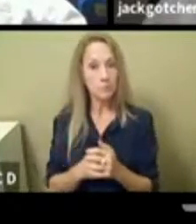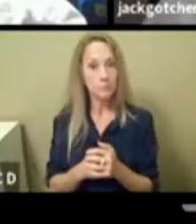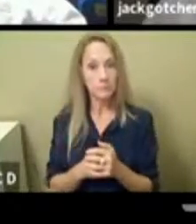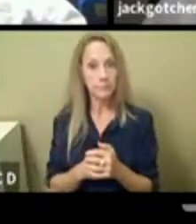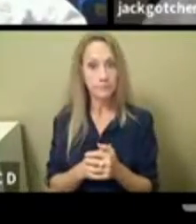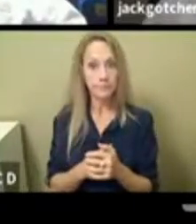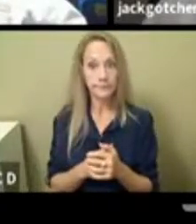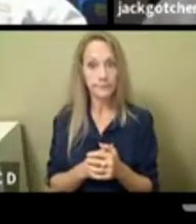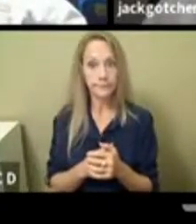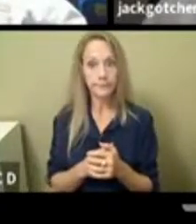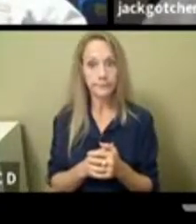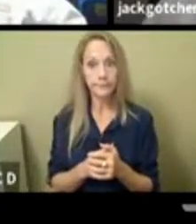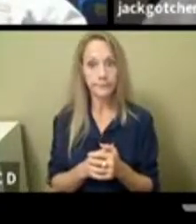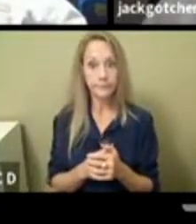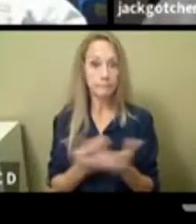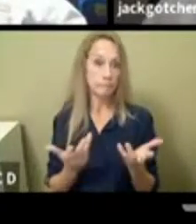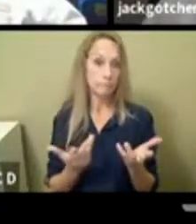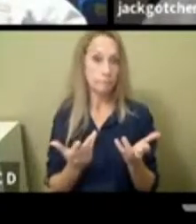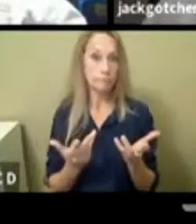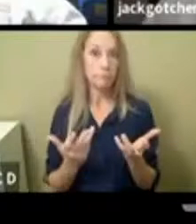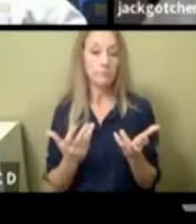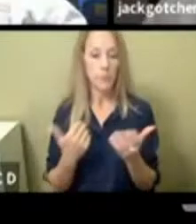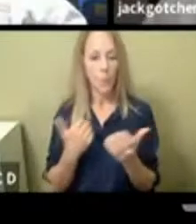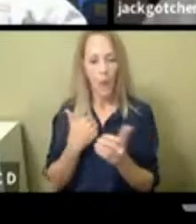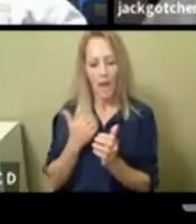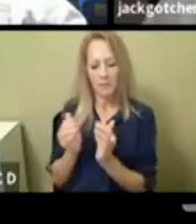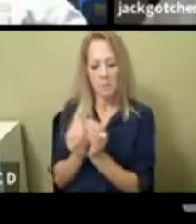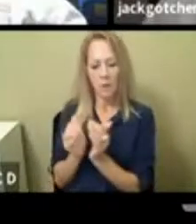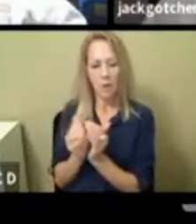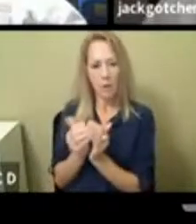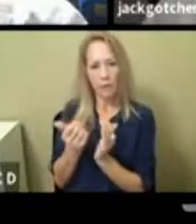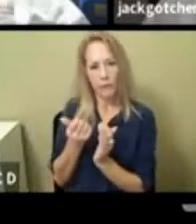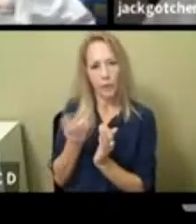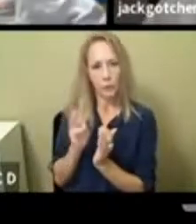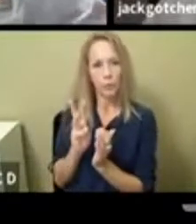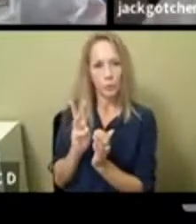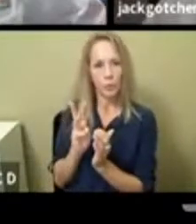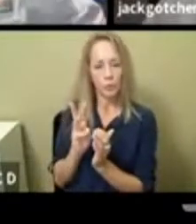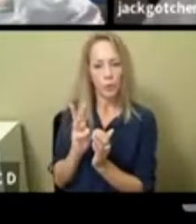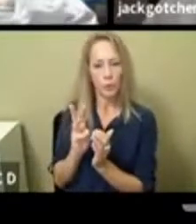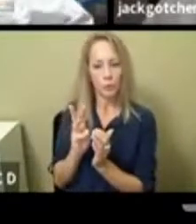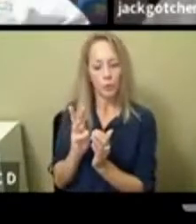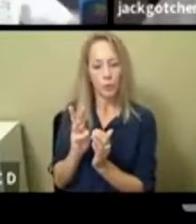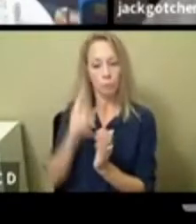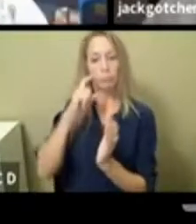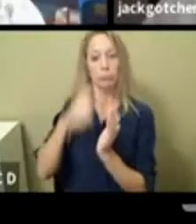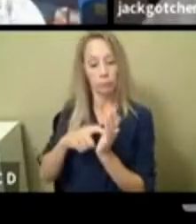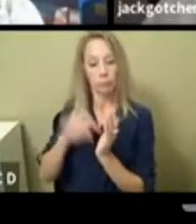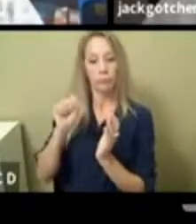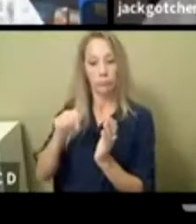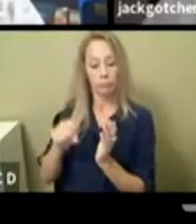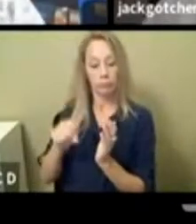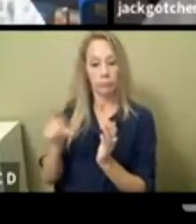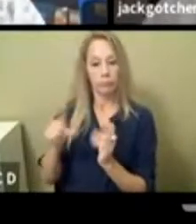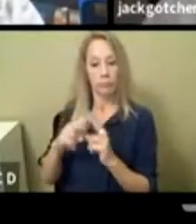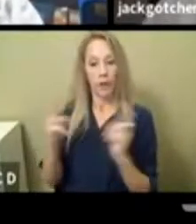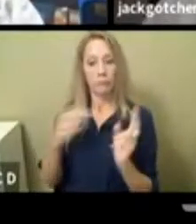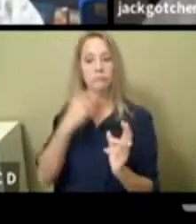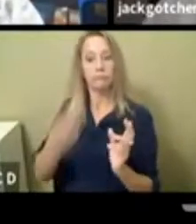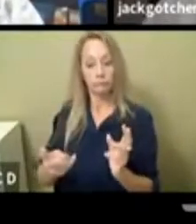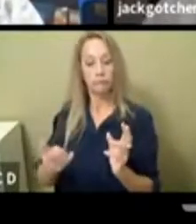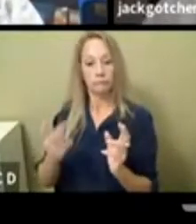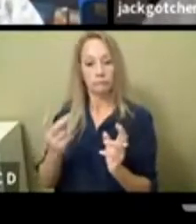it really, we do have a small vocal group that that have spoken out against it, but I just wanted to say that